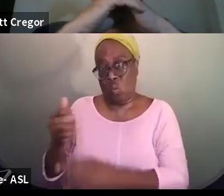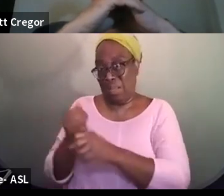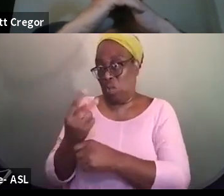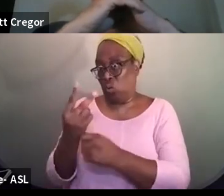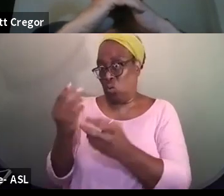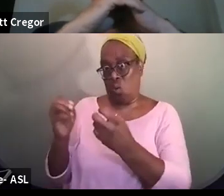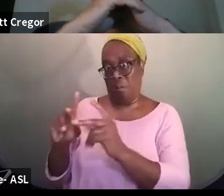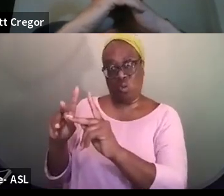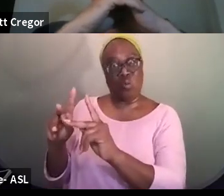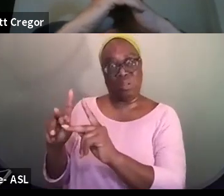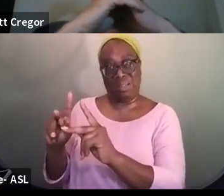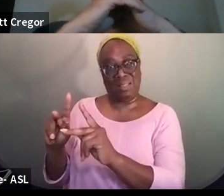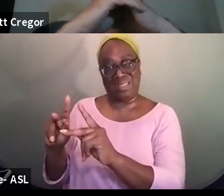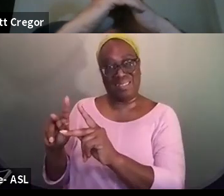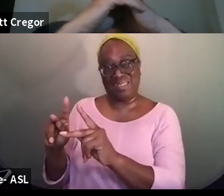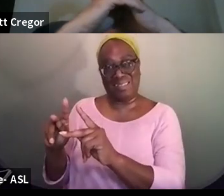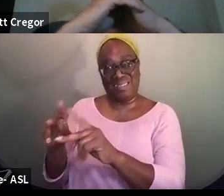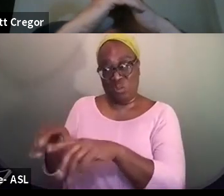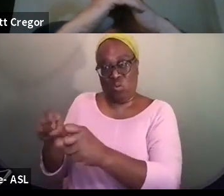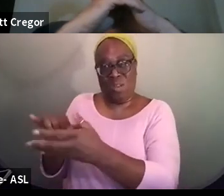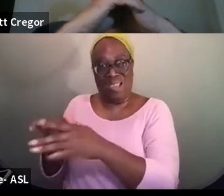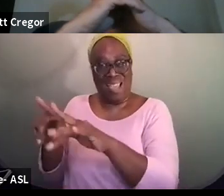all. And so